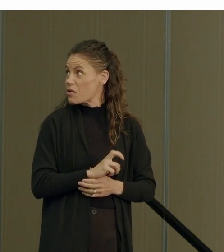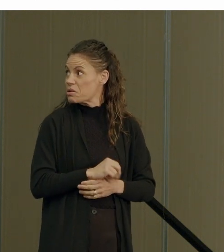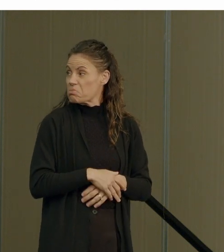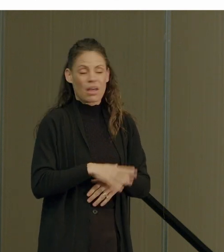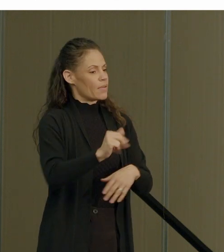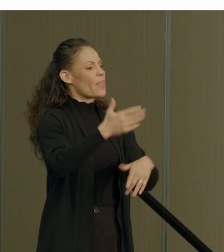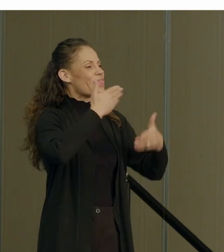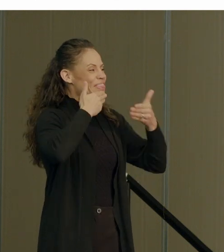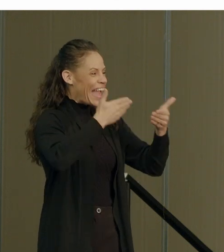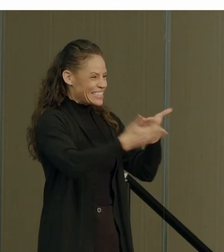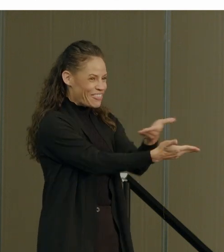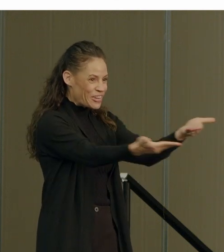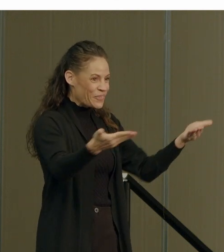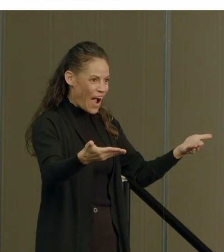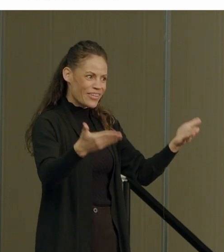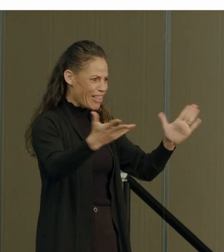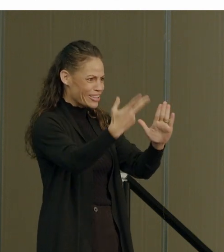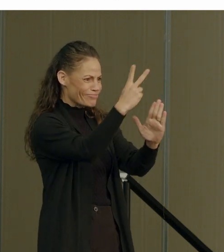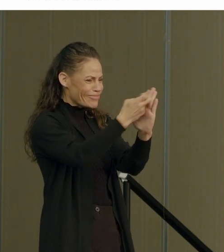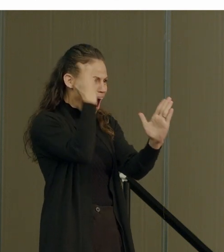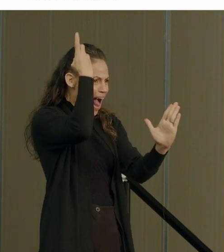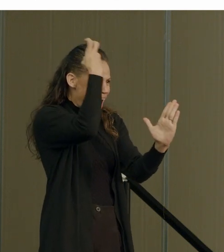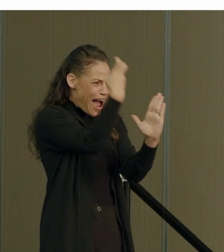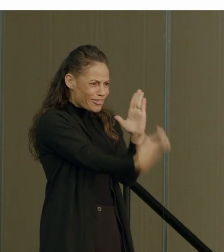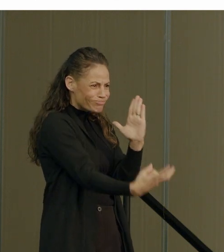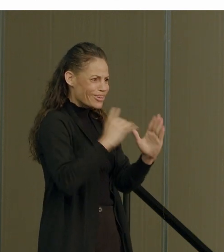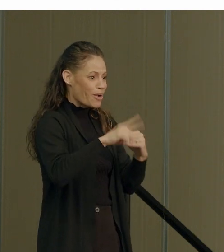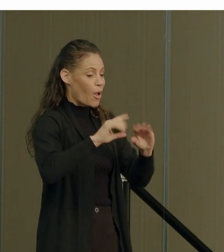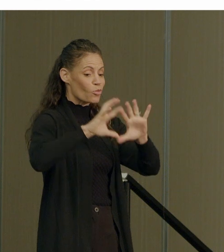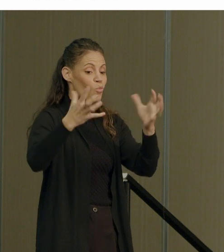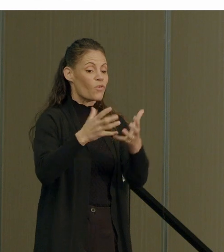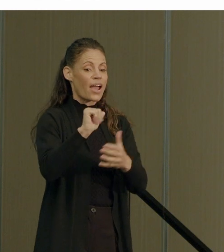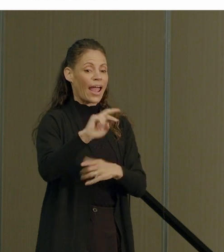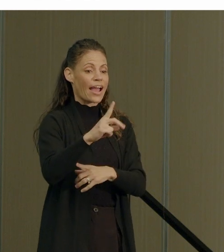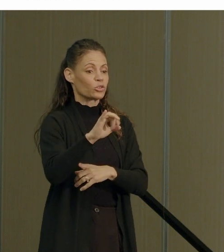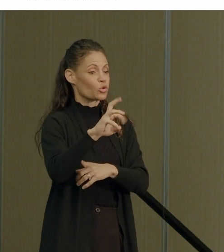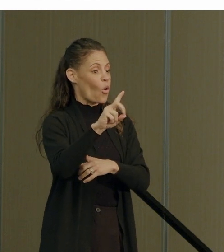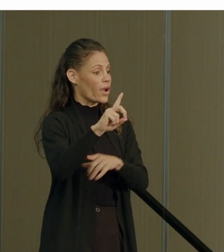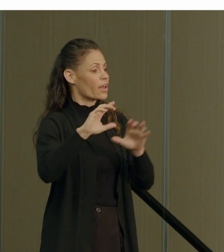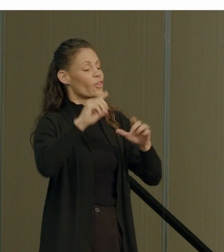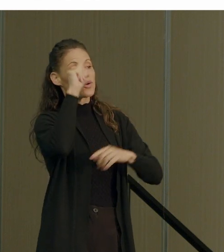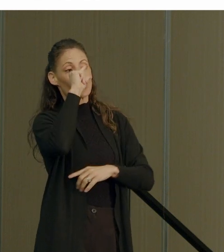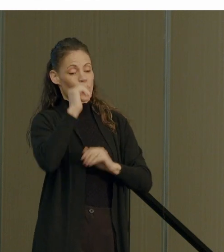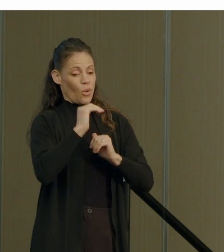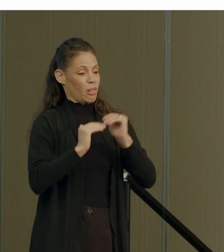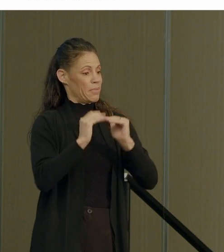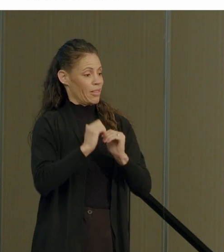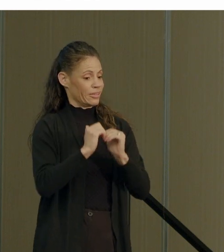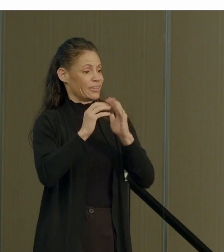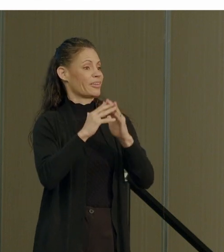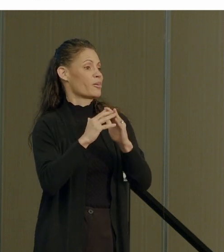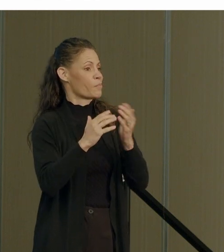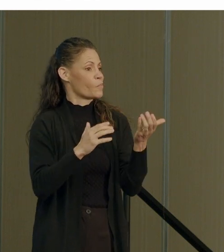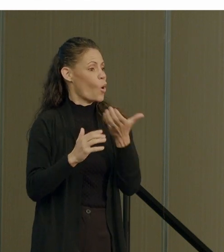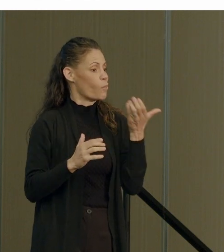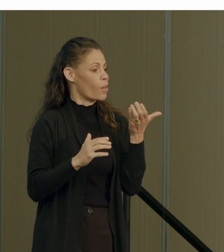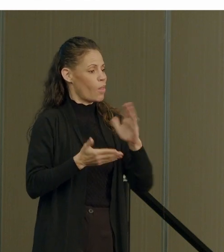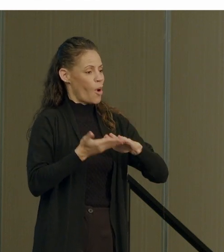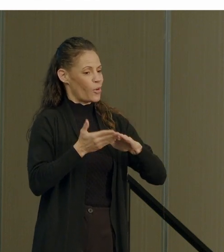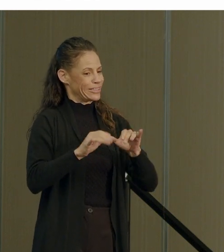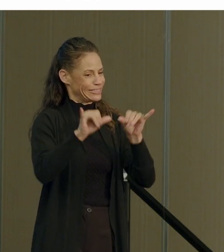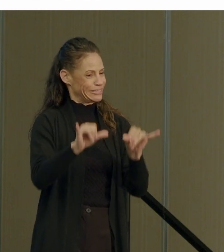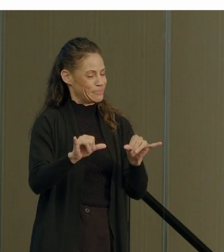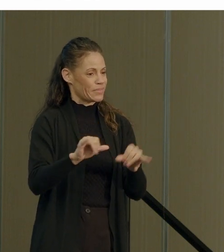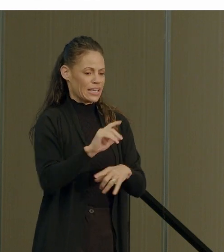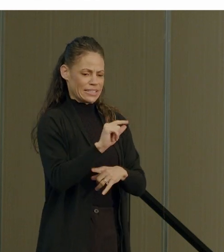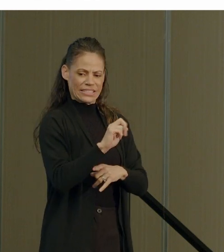Awesome. Thanks, everyone. Let's dive into the world of Android, our Google-built mobile operating system. My name is Perrin. I've worked